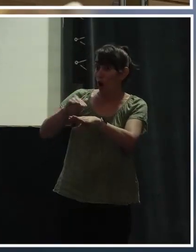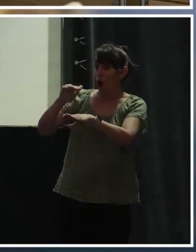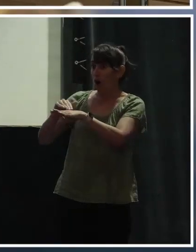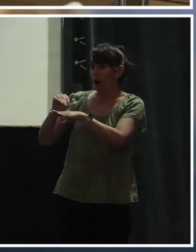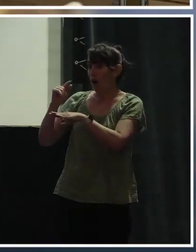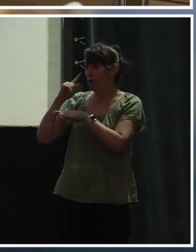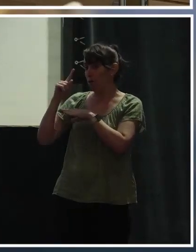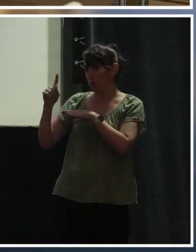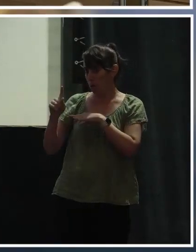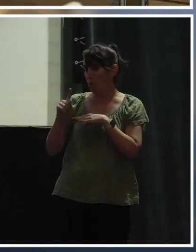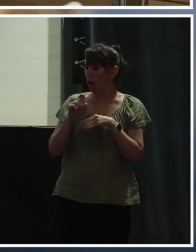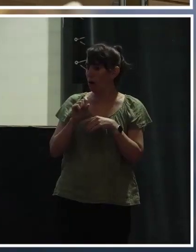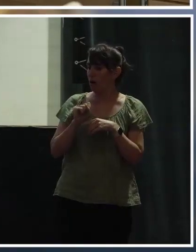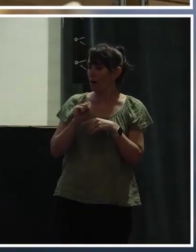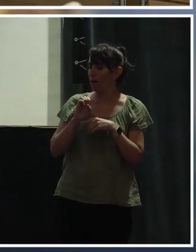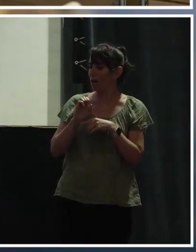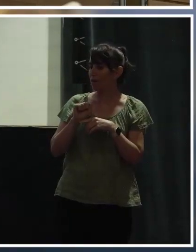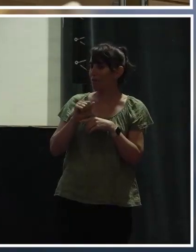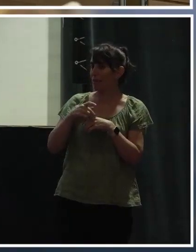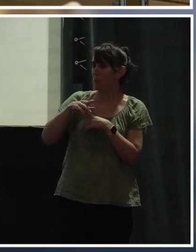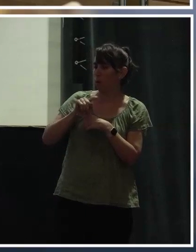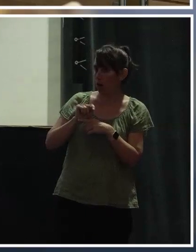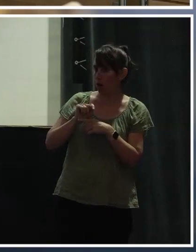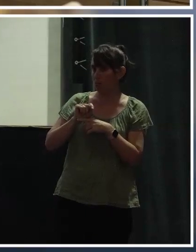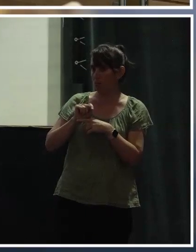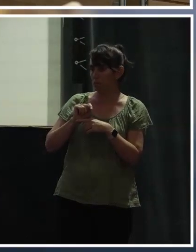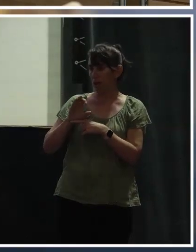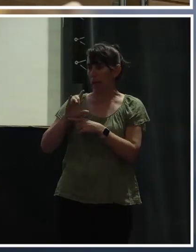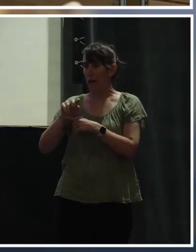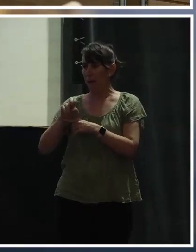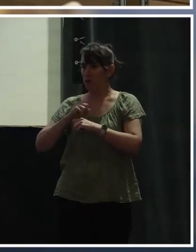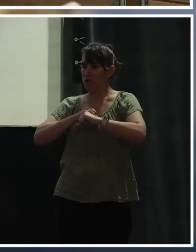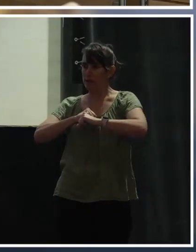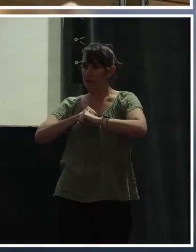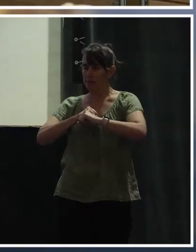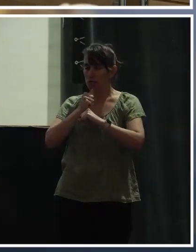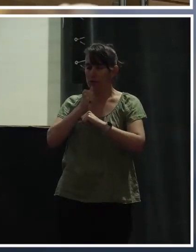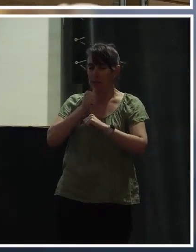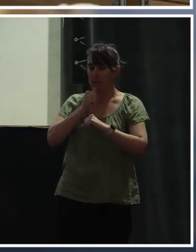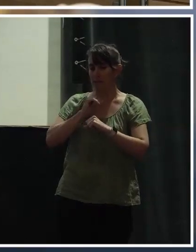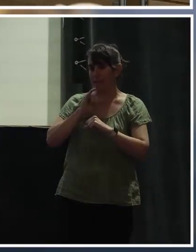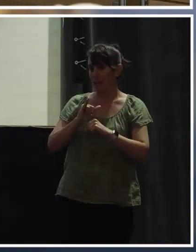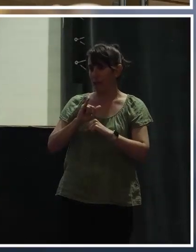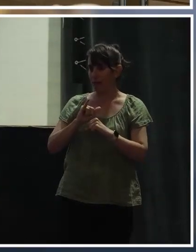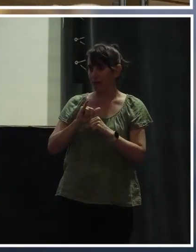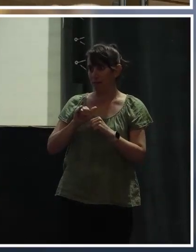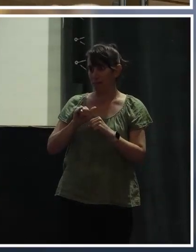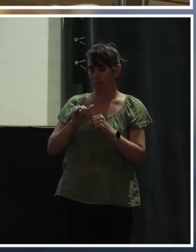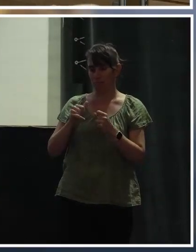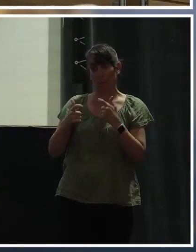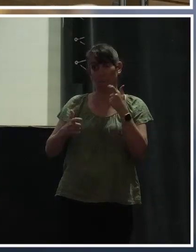Seaport climate resilience. That is a more complicated effort that we are undergoing,